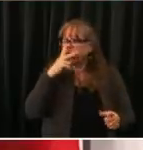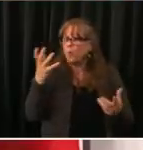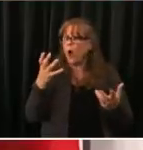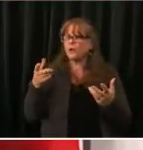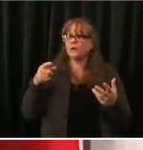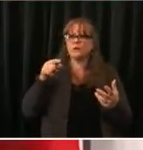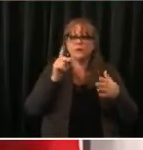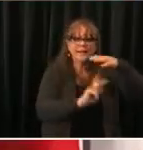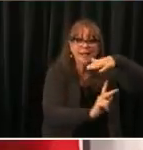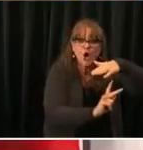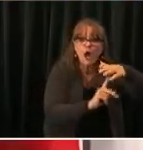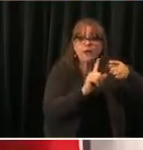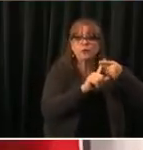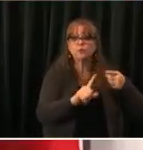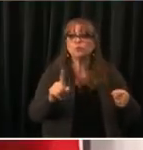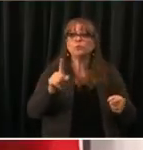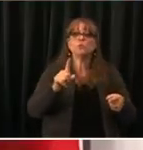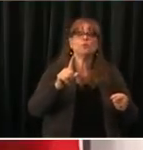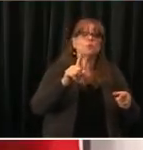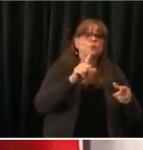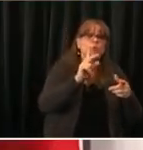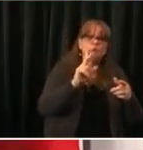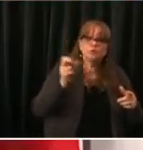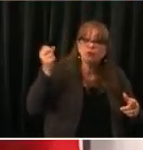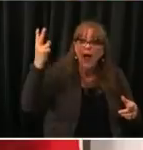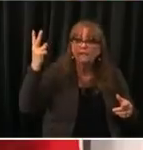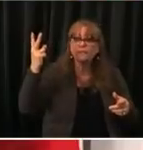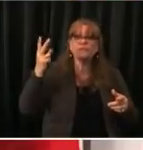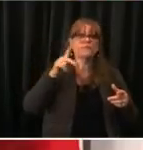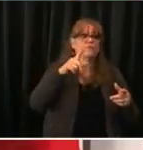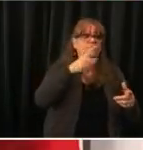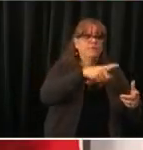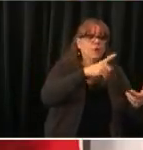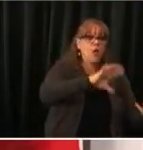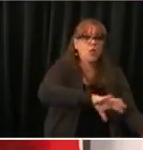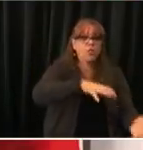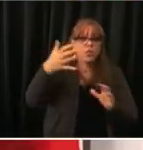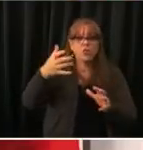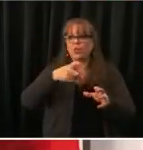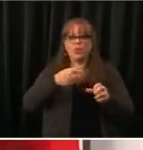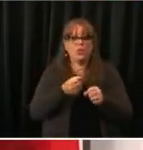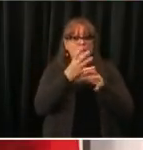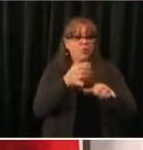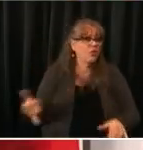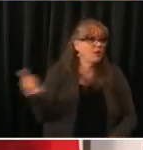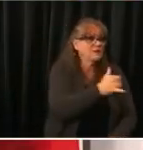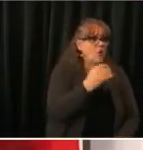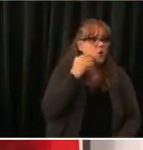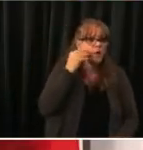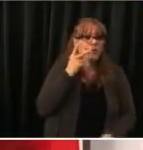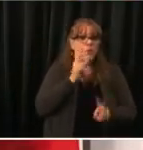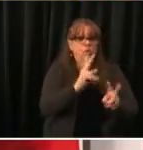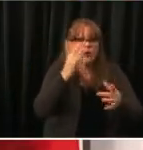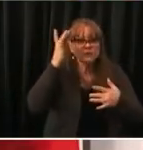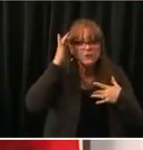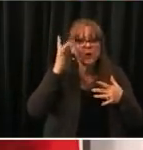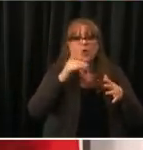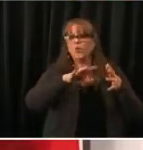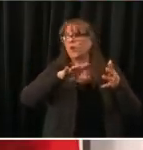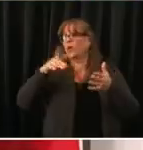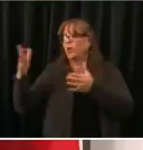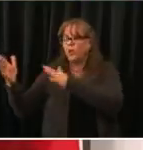interruptions and reducing the need for quarantines. When you look at the broader public health picture, we know how important schooling is. It's